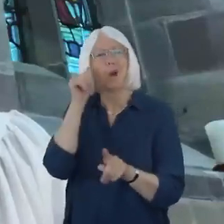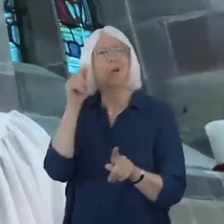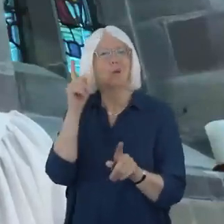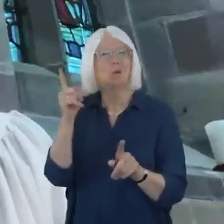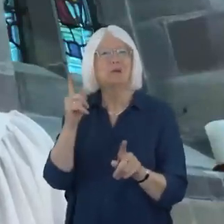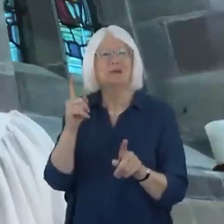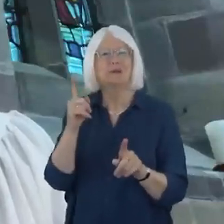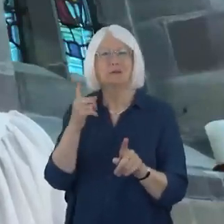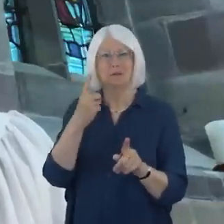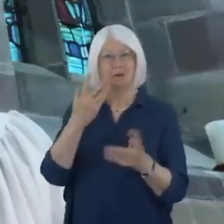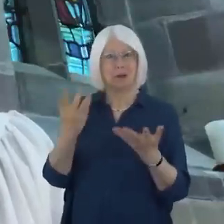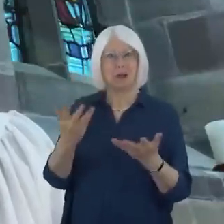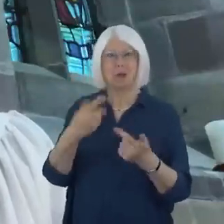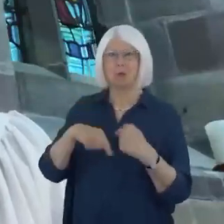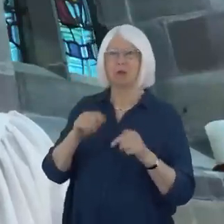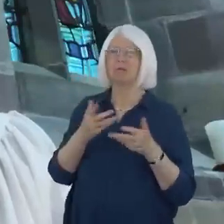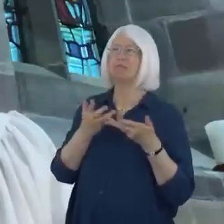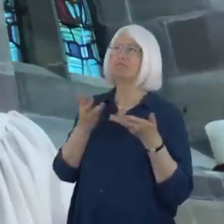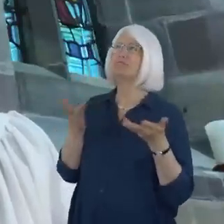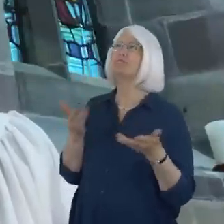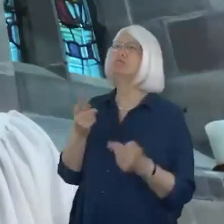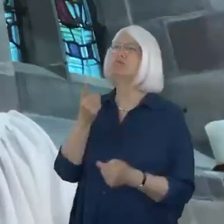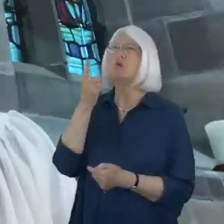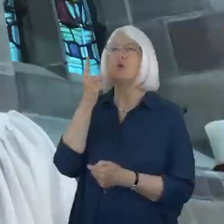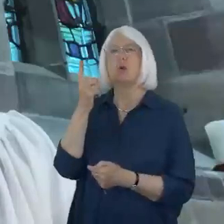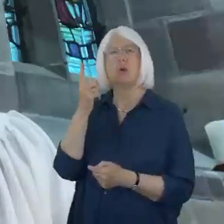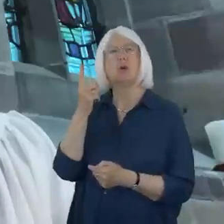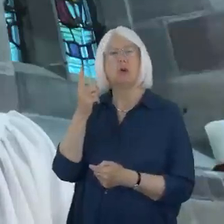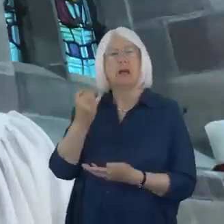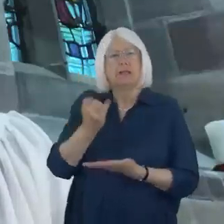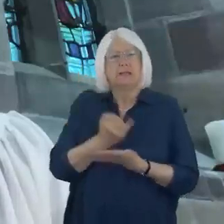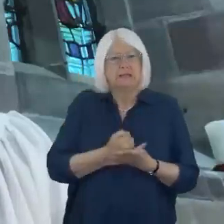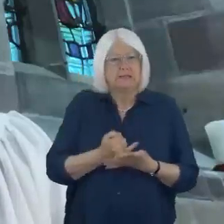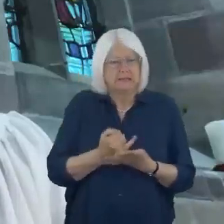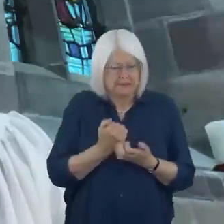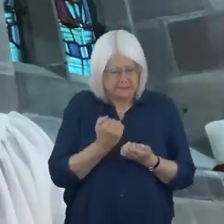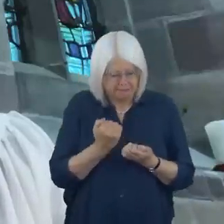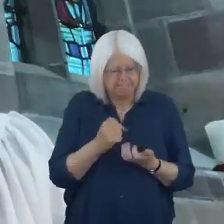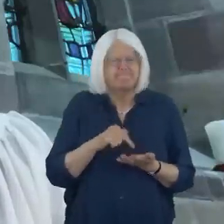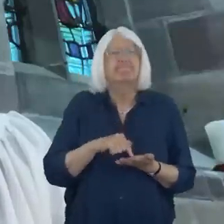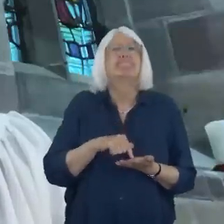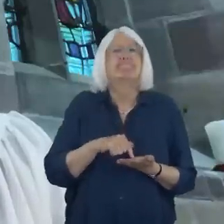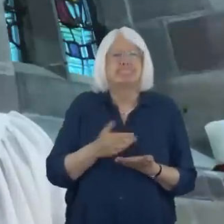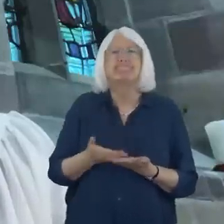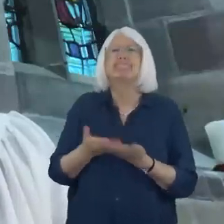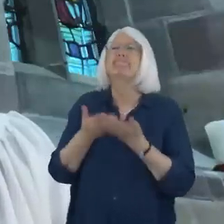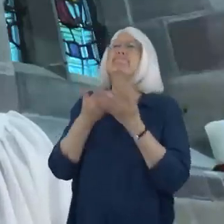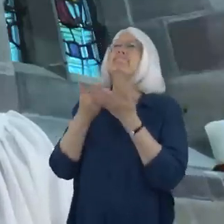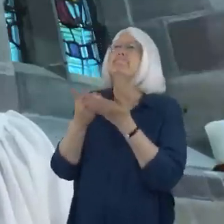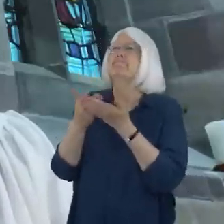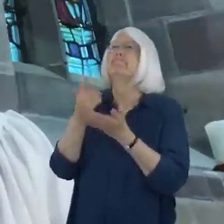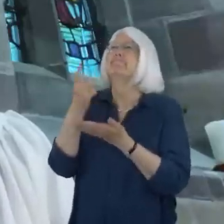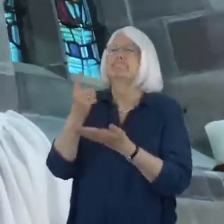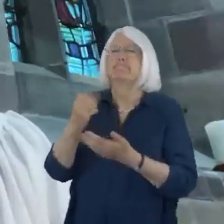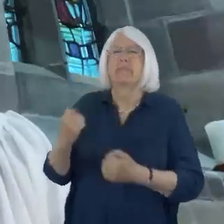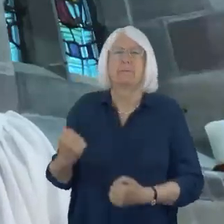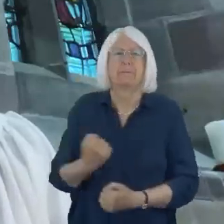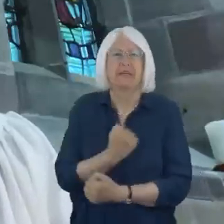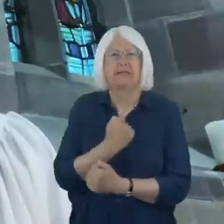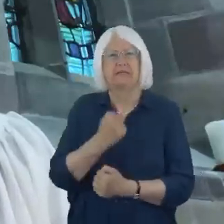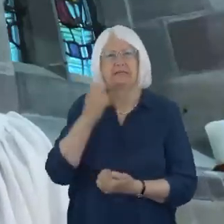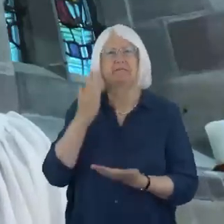Let us then open ourselves to the Lord and confess our sins in penitence and